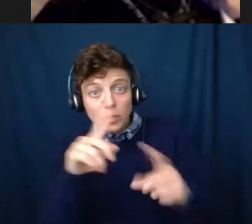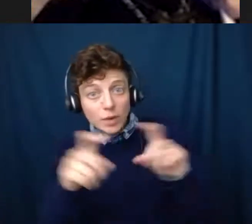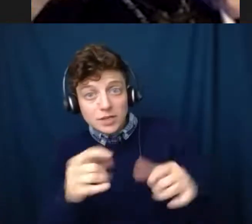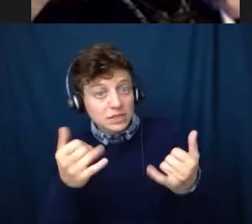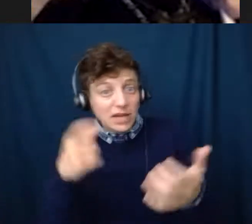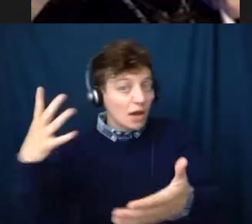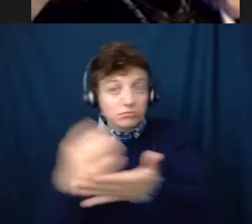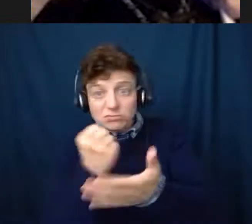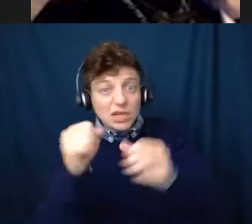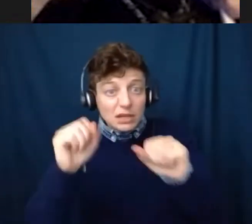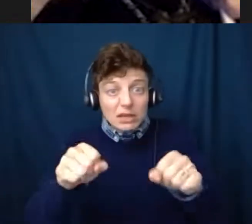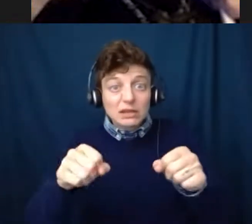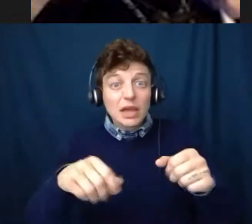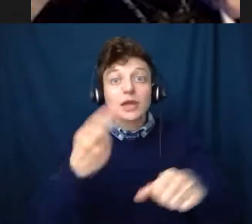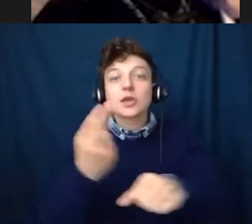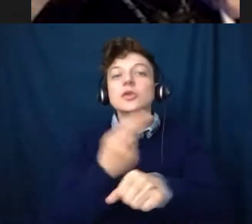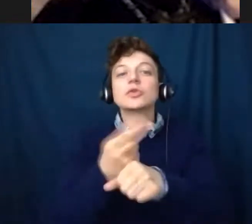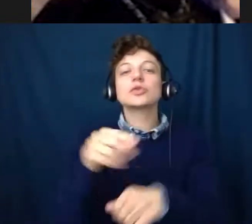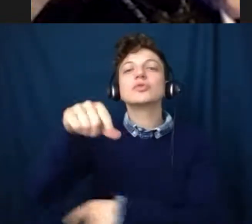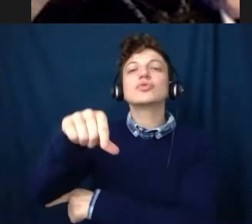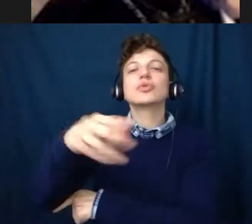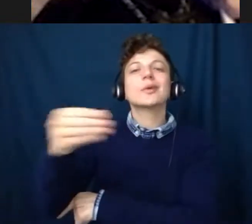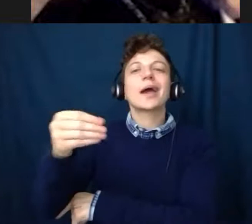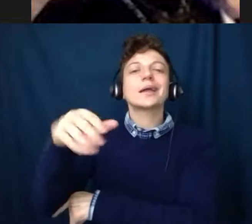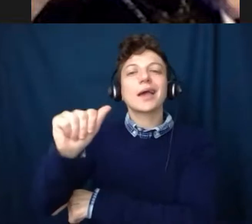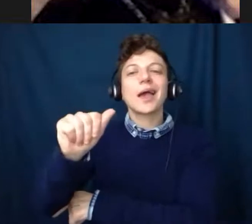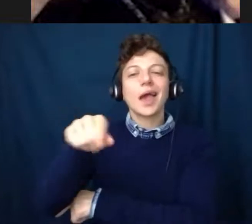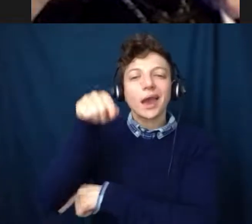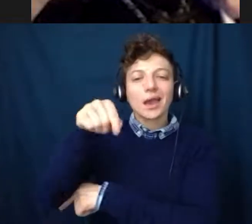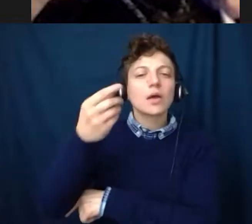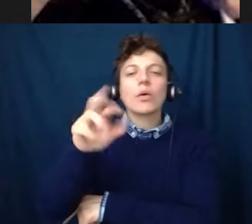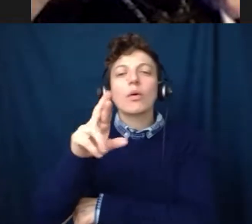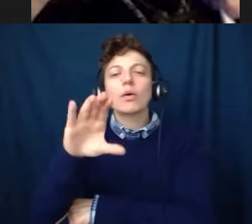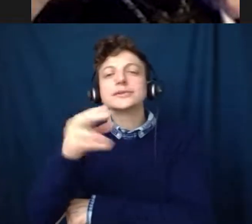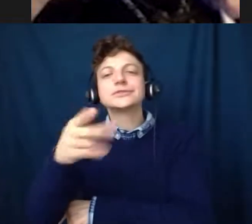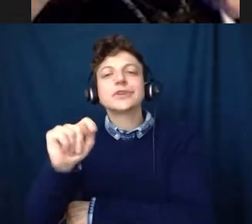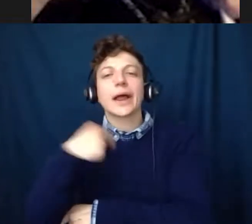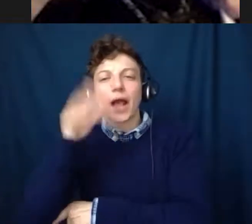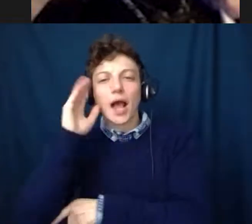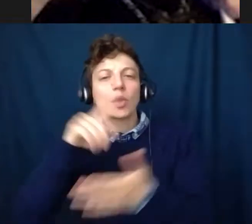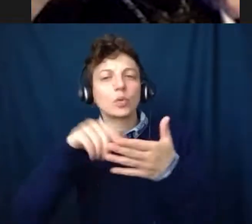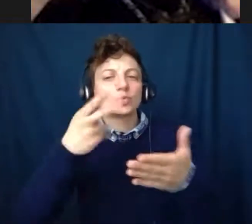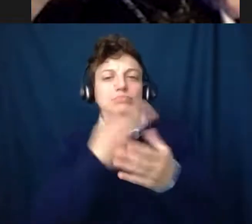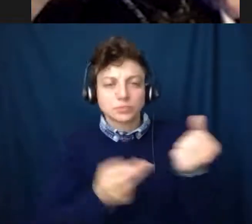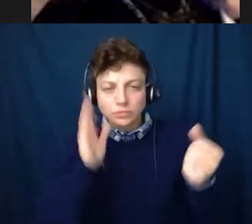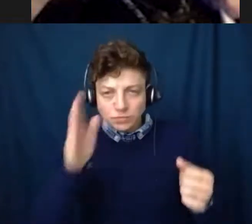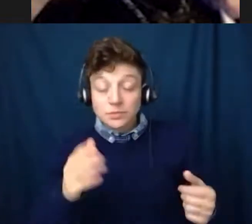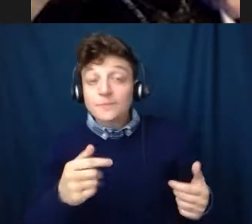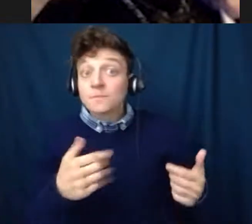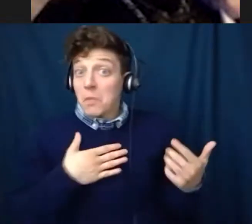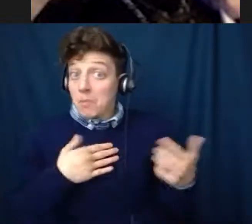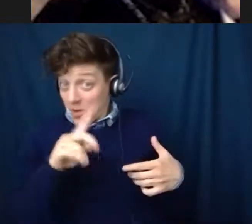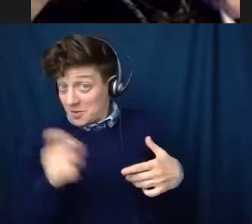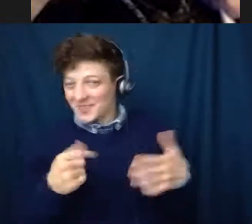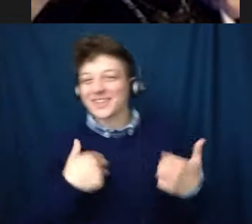ask either using the Q&A format or the chat. I'll read both. So I have a question. So I'm